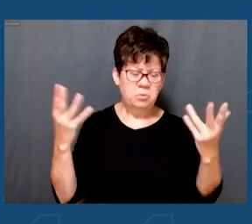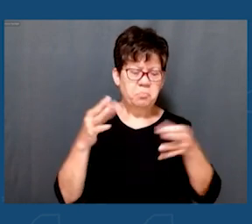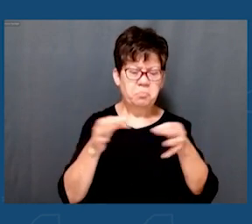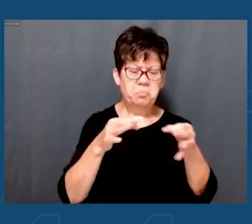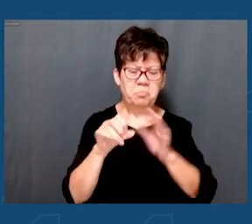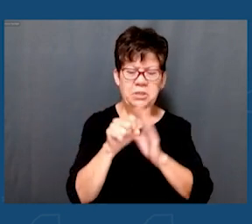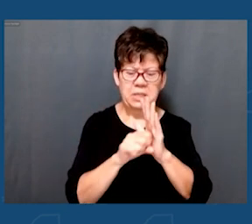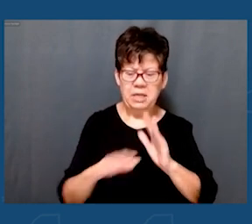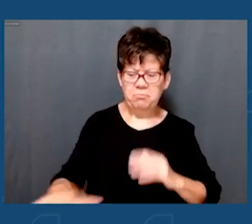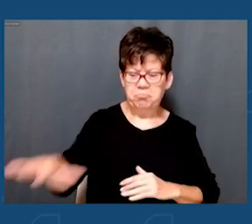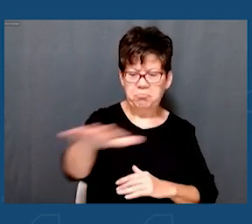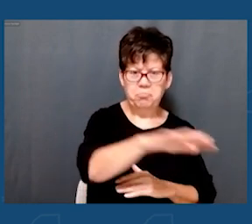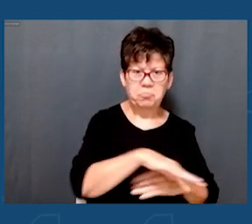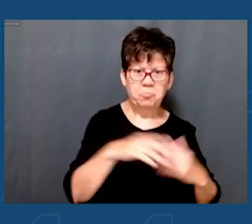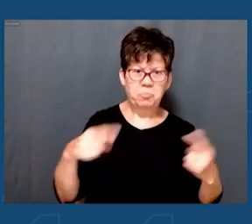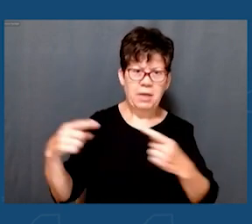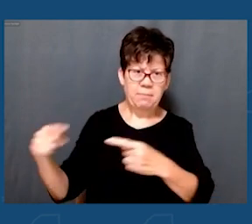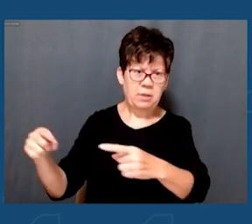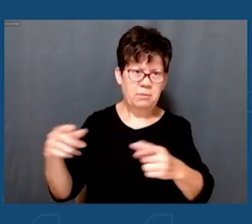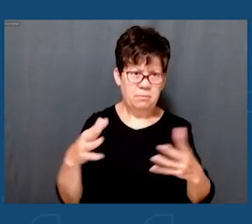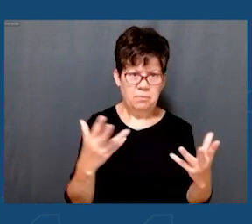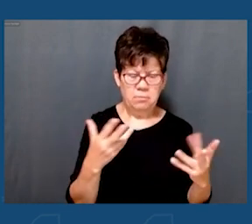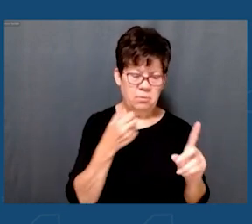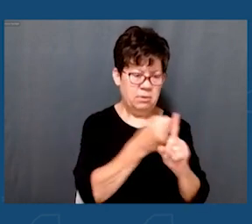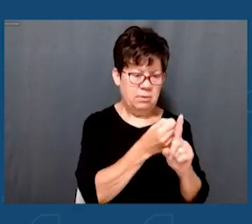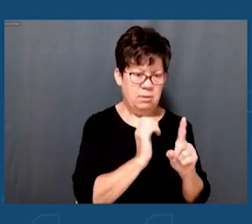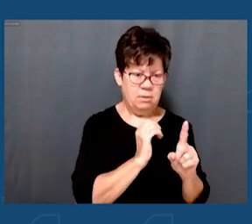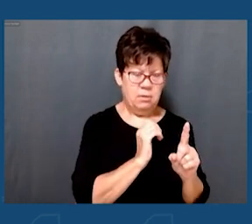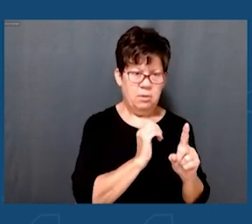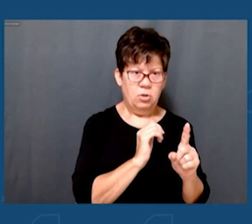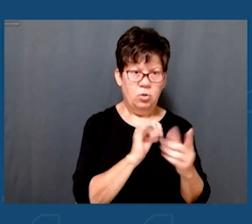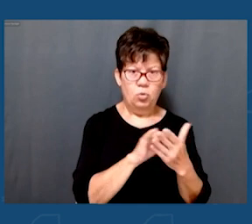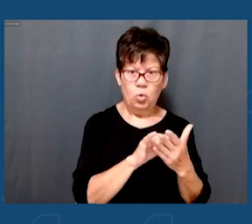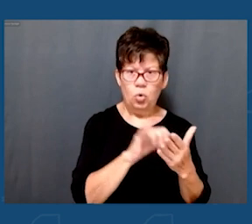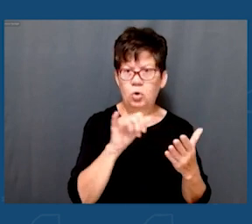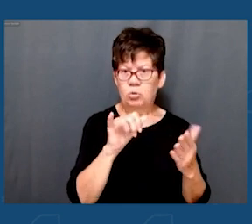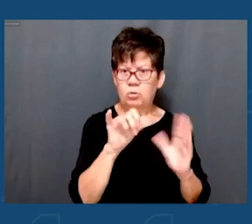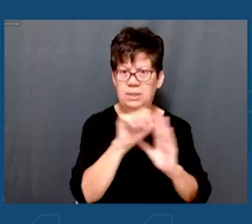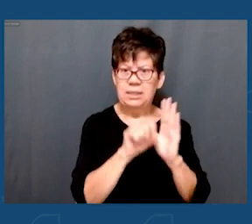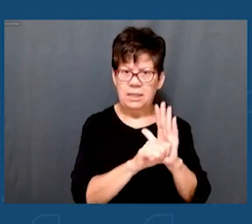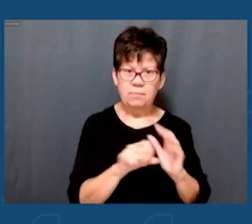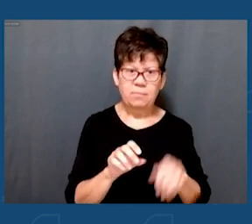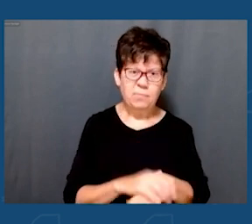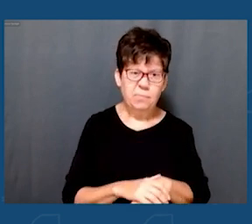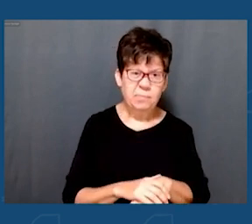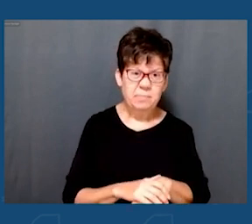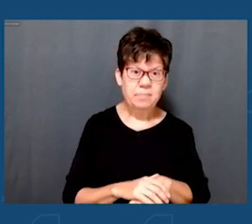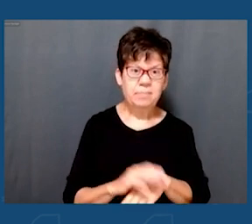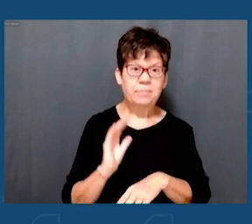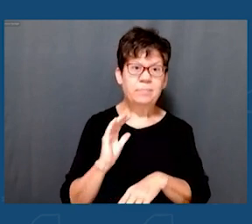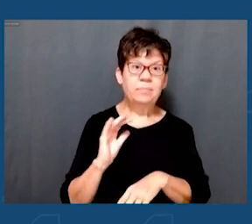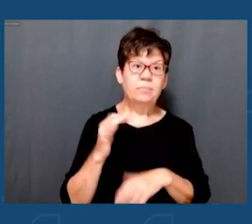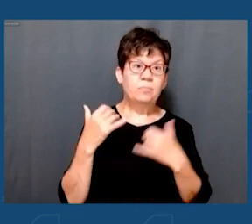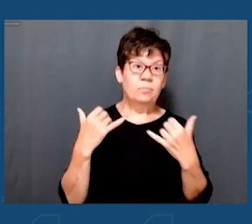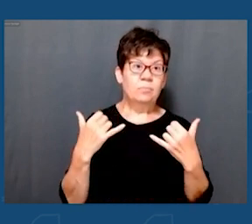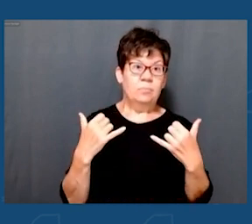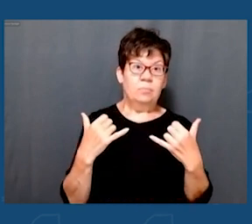impacting shootings in New York State and in New York City. Statewide illegal gun seizures are at historic